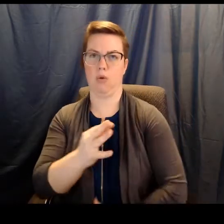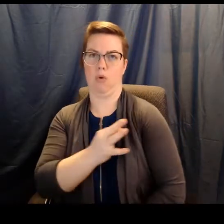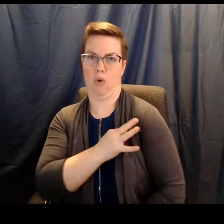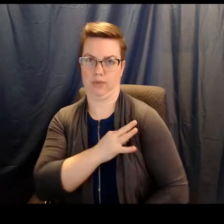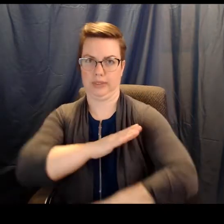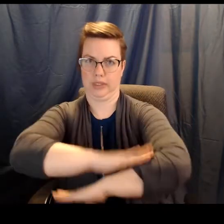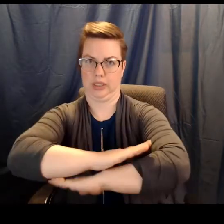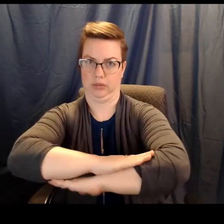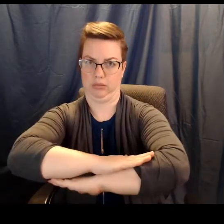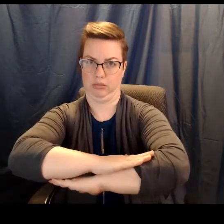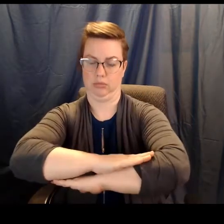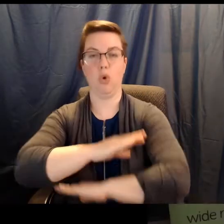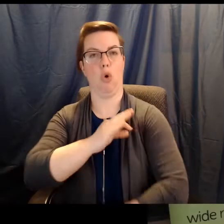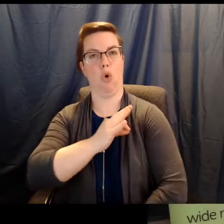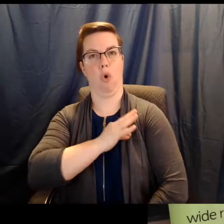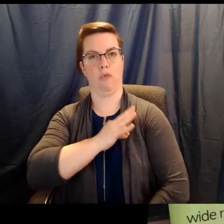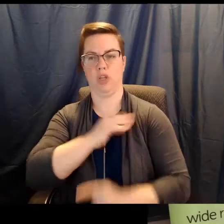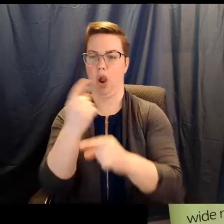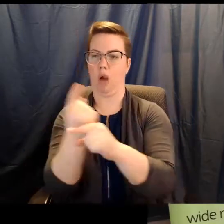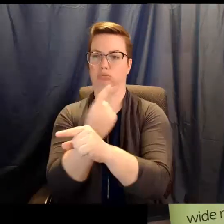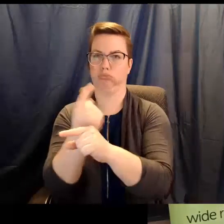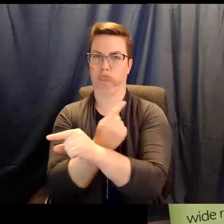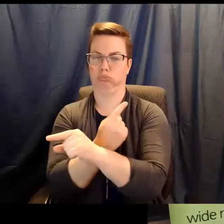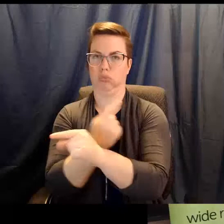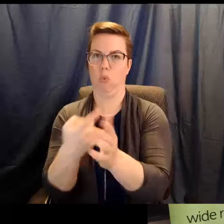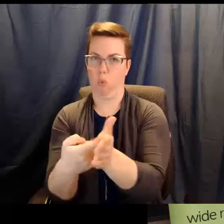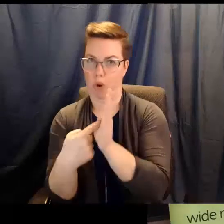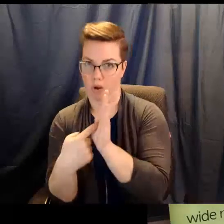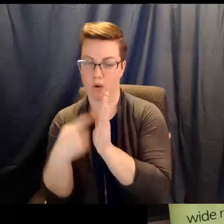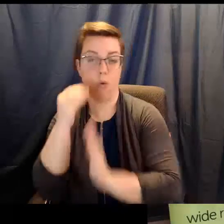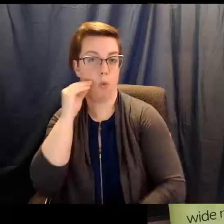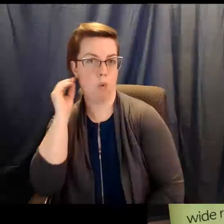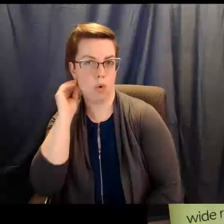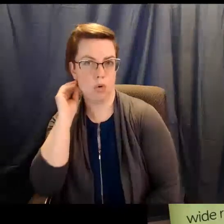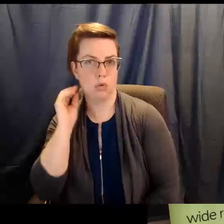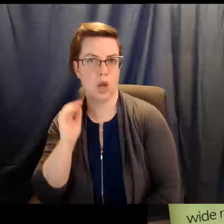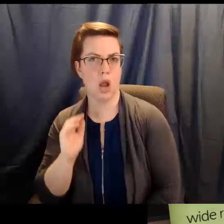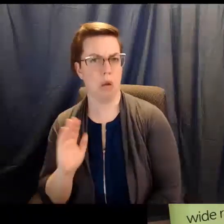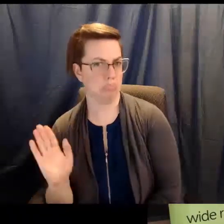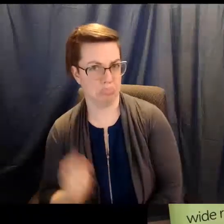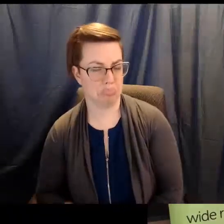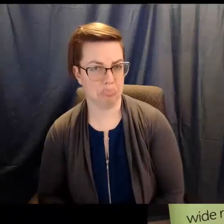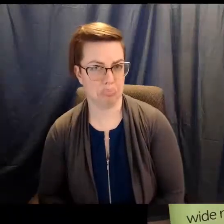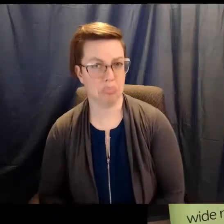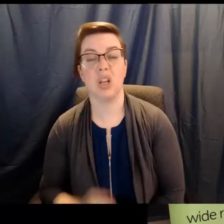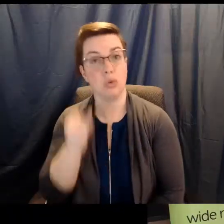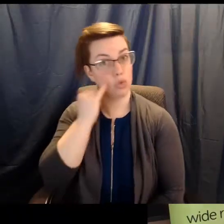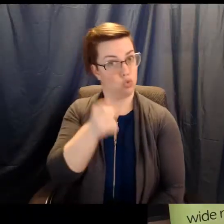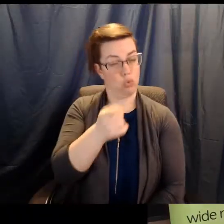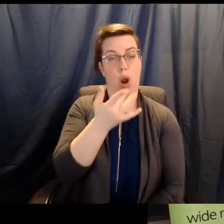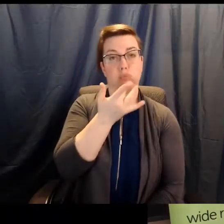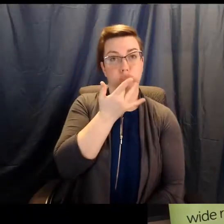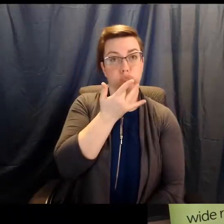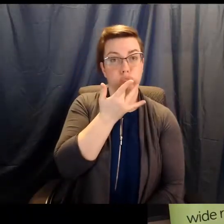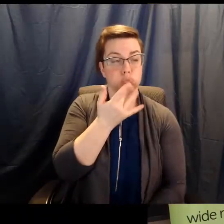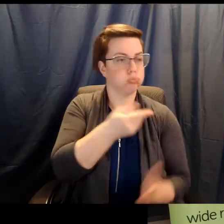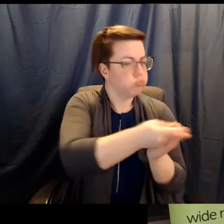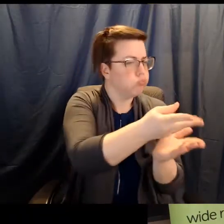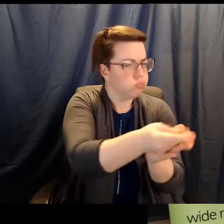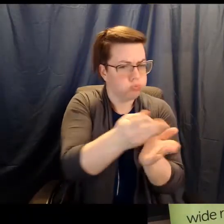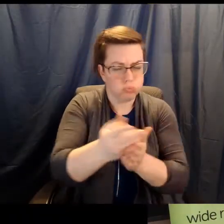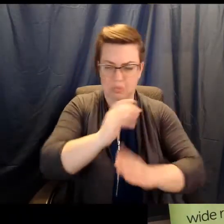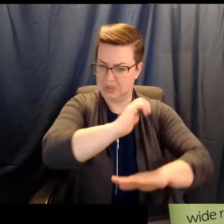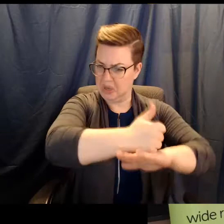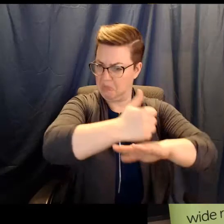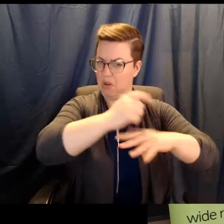office desk and set up an office environment at home. By all means, if you want to go purchase a desk, you can do that. If you want to get a whole bunch